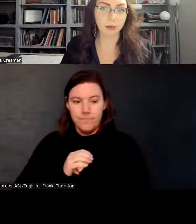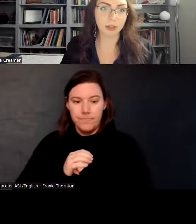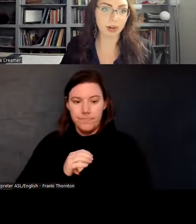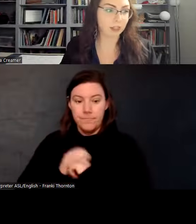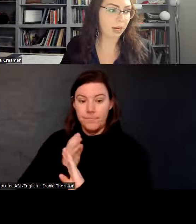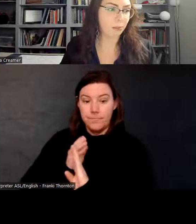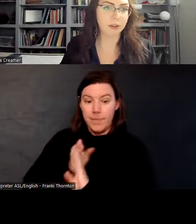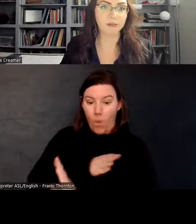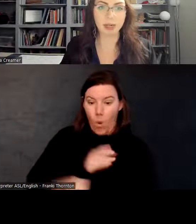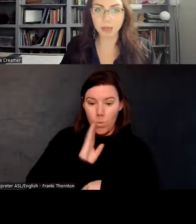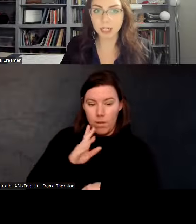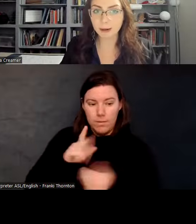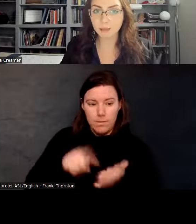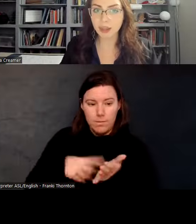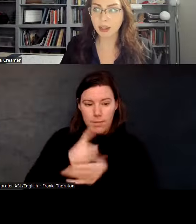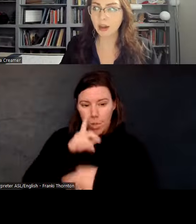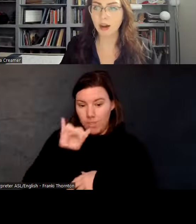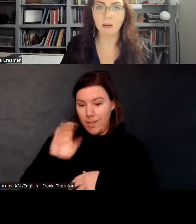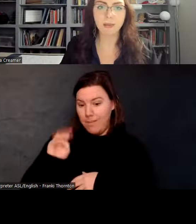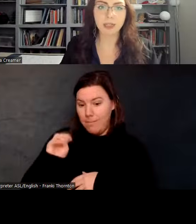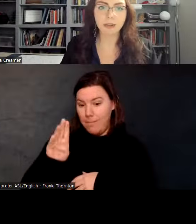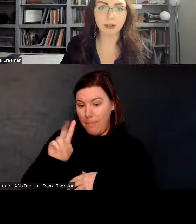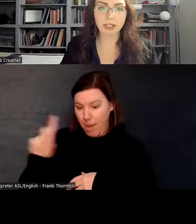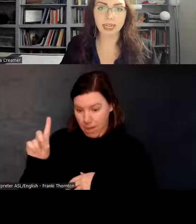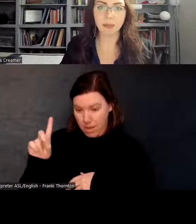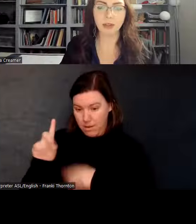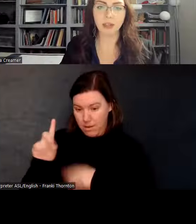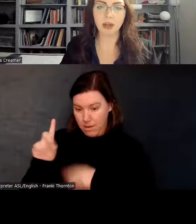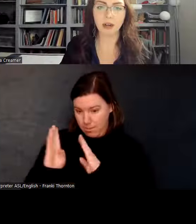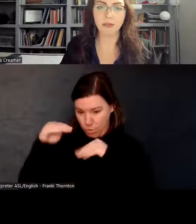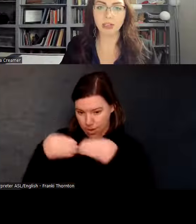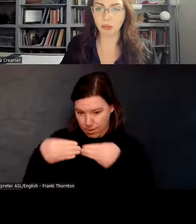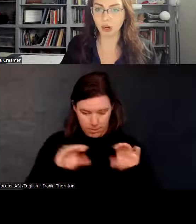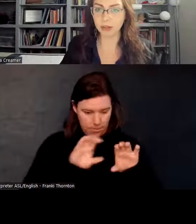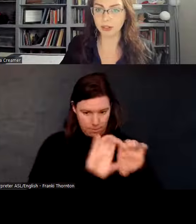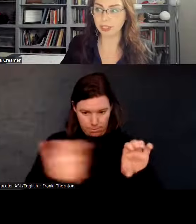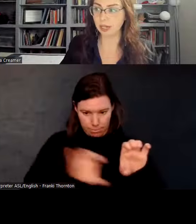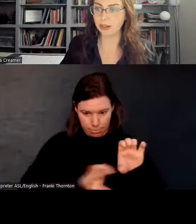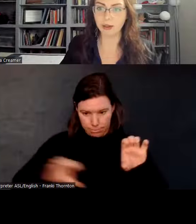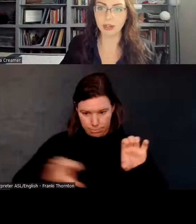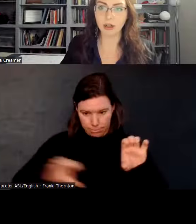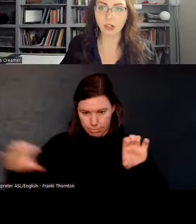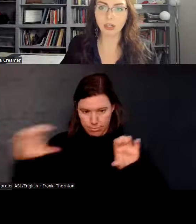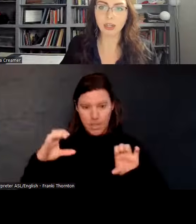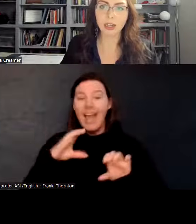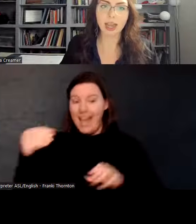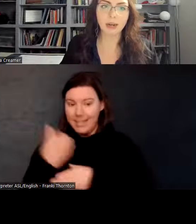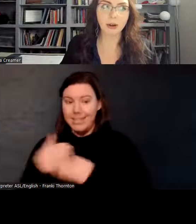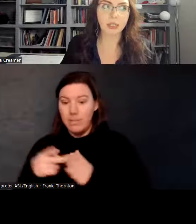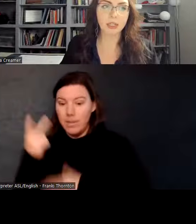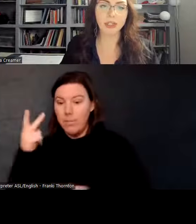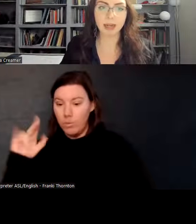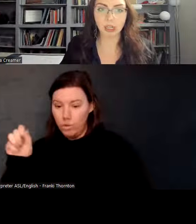covered or surrounded by walls of mud brick, several examples of double jar burials like those at Ashur,